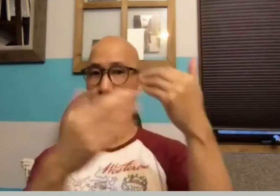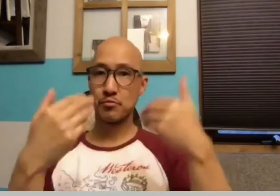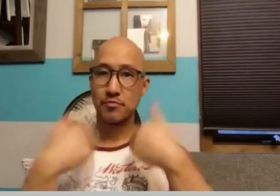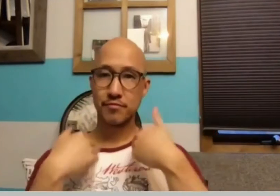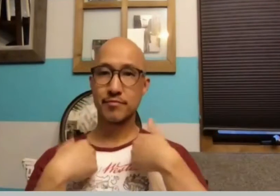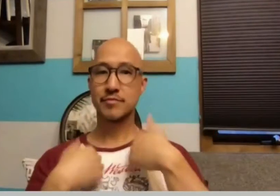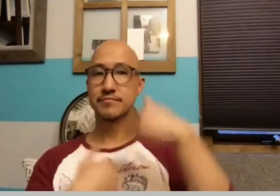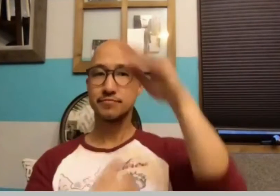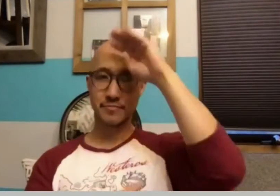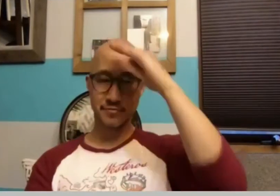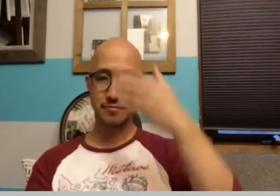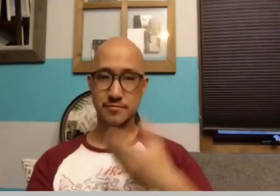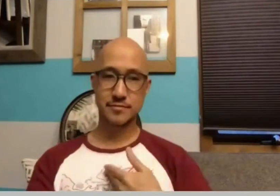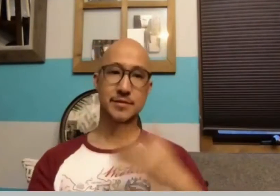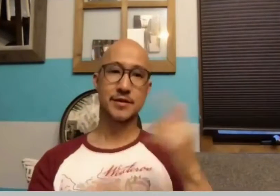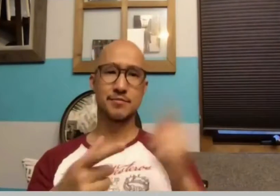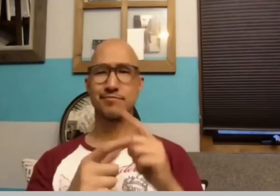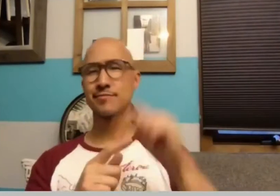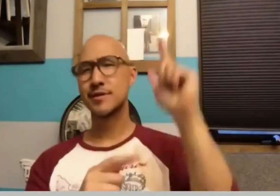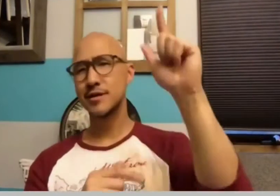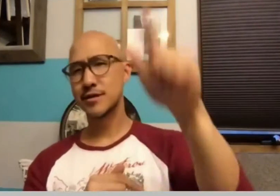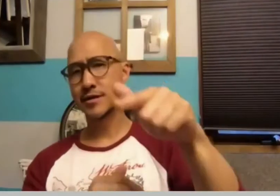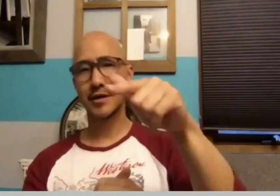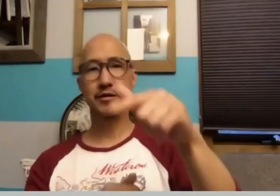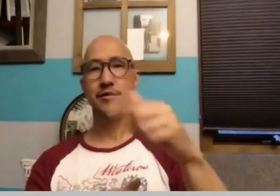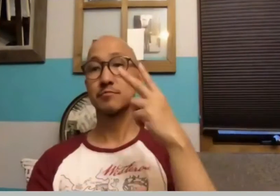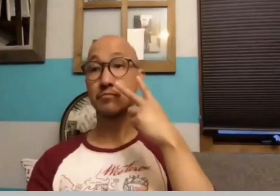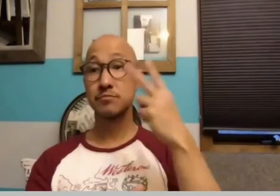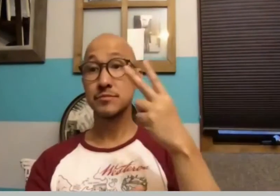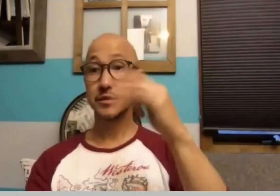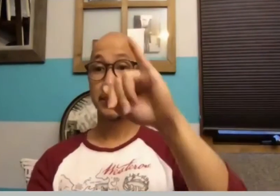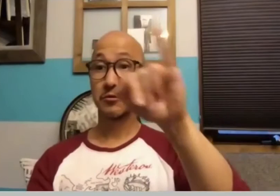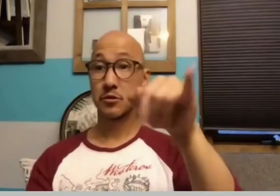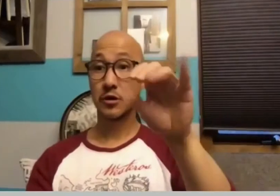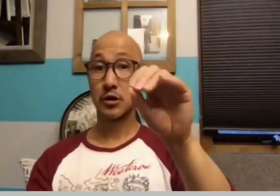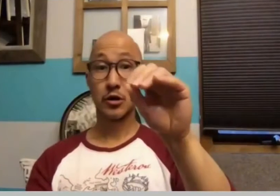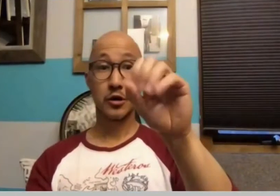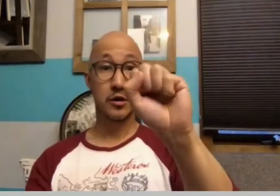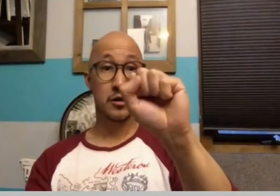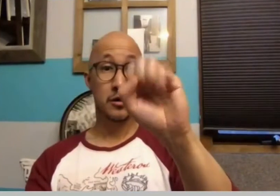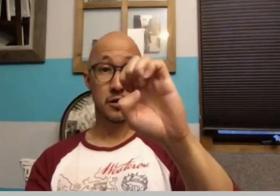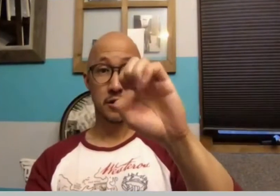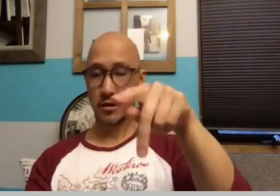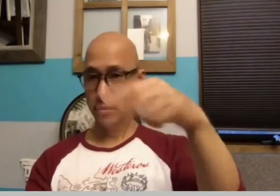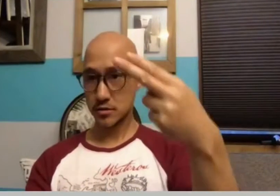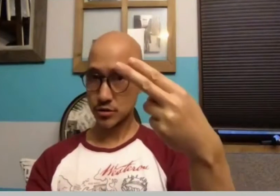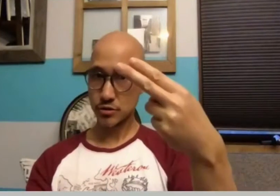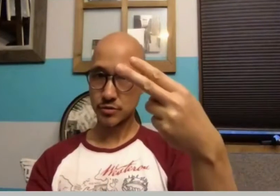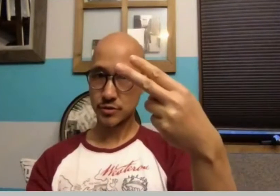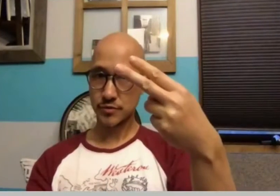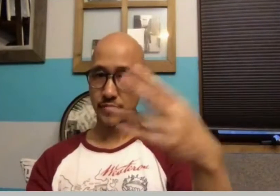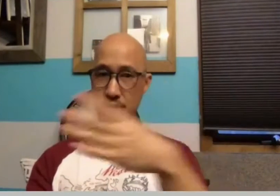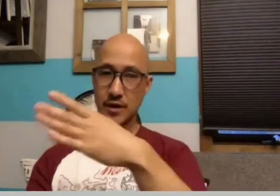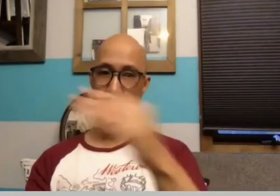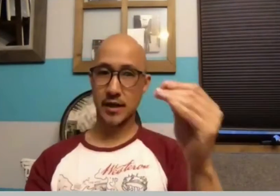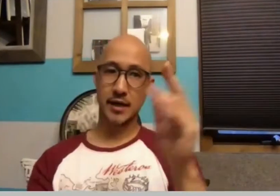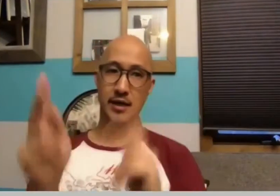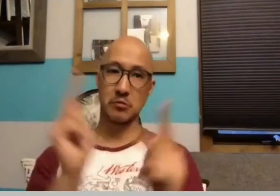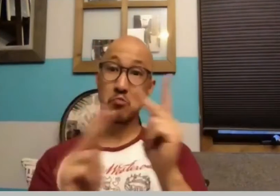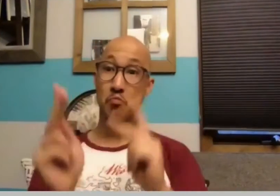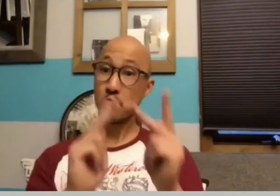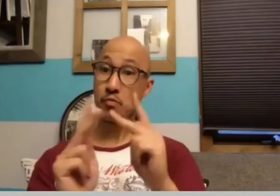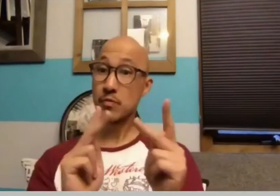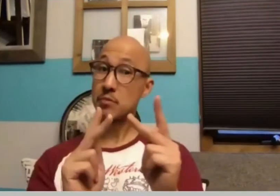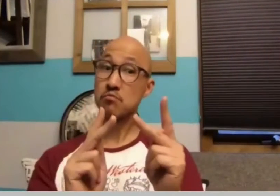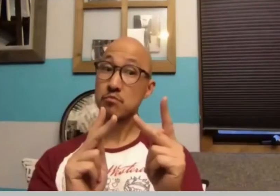up as the leader of Egypt, the second in command. Israelites prosper there, and then they're enslaved, and they experience their